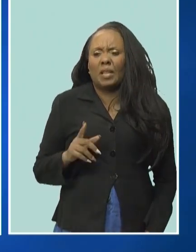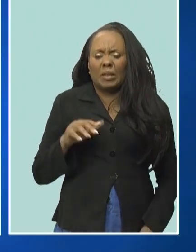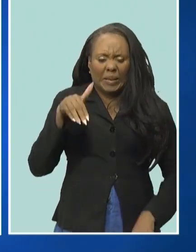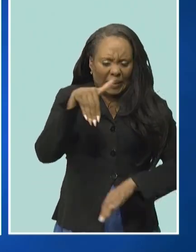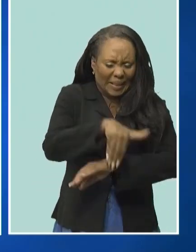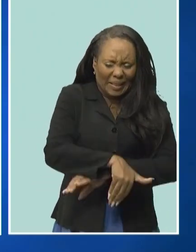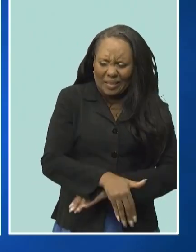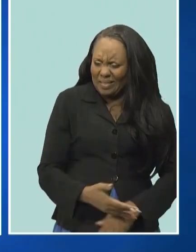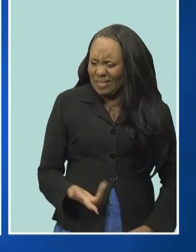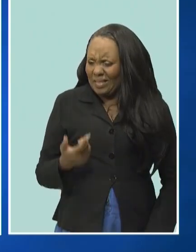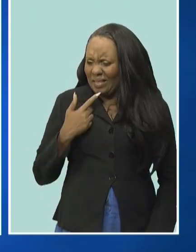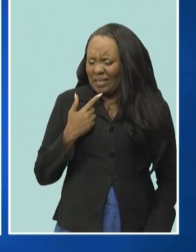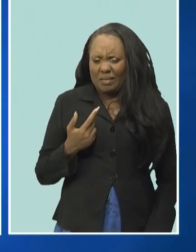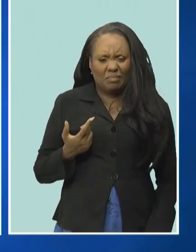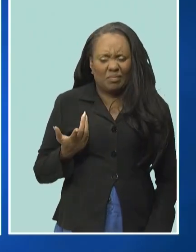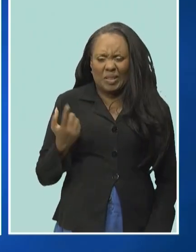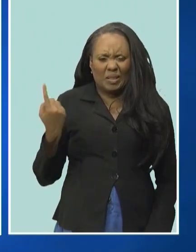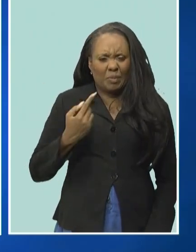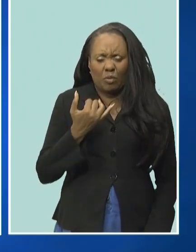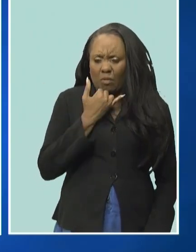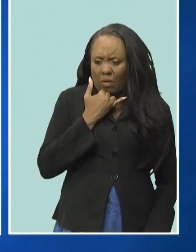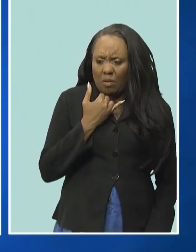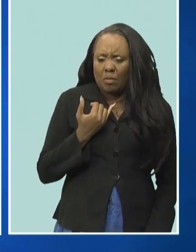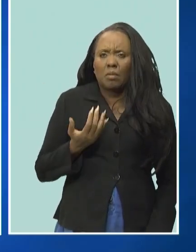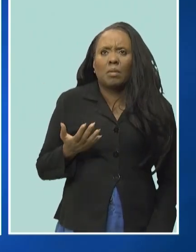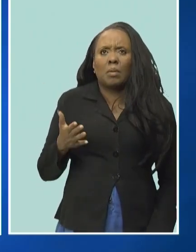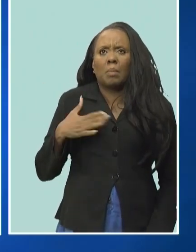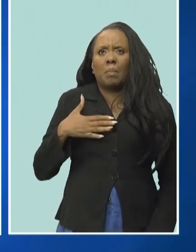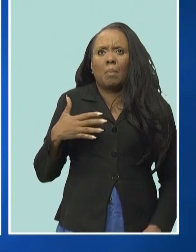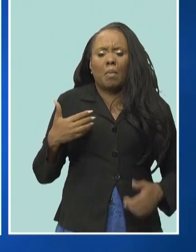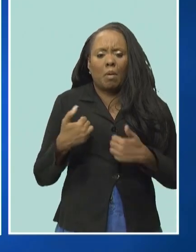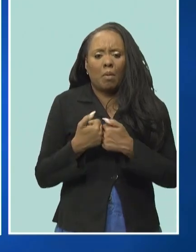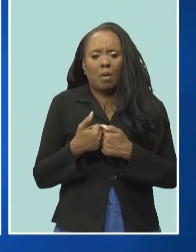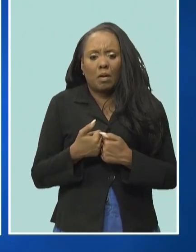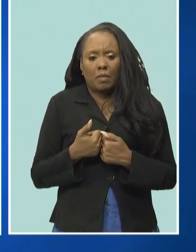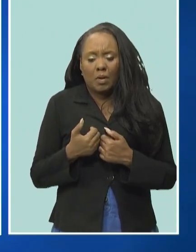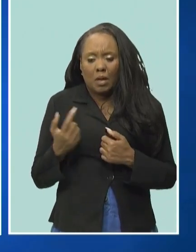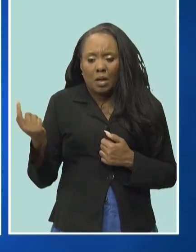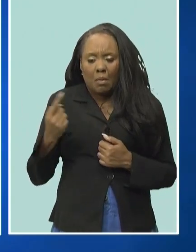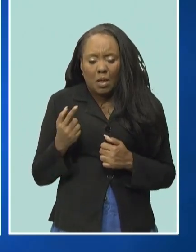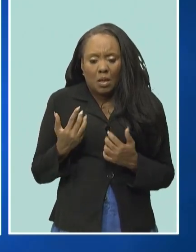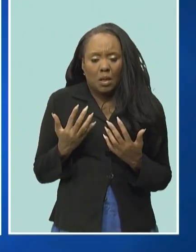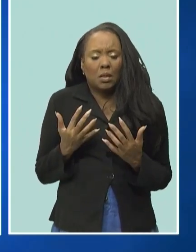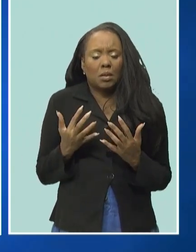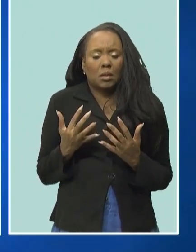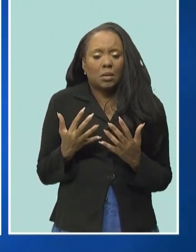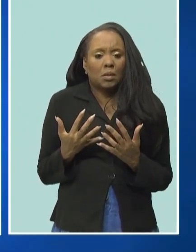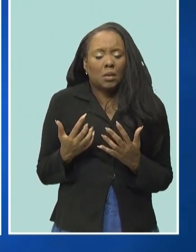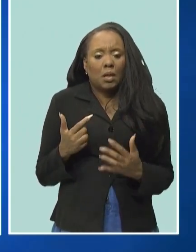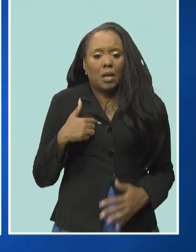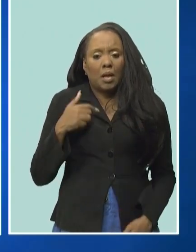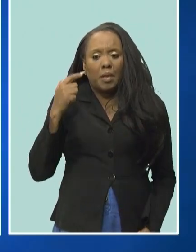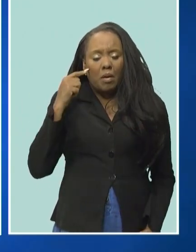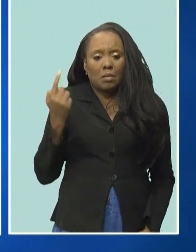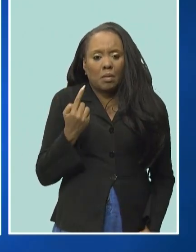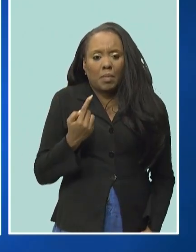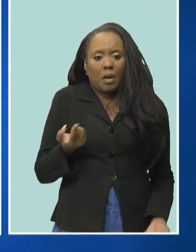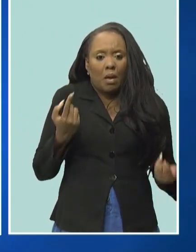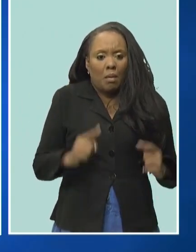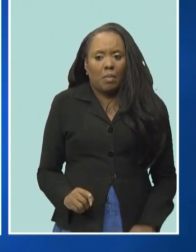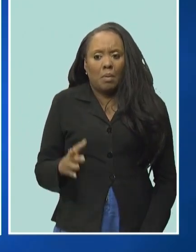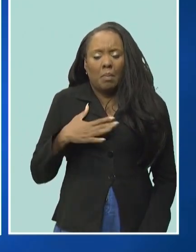night. So you know something was wrong, and he come upstairs shaky. First I thought it was my cousin, saying it happened to my